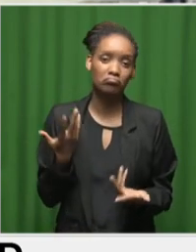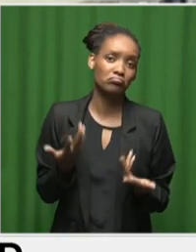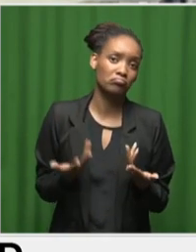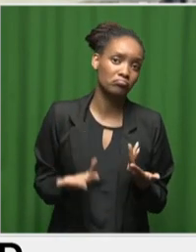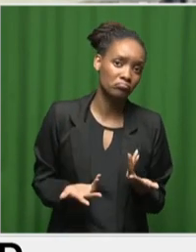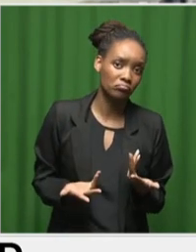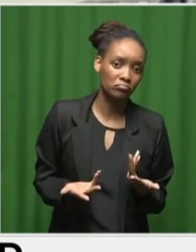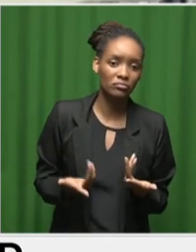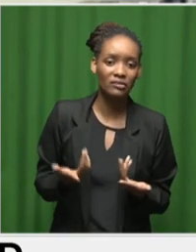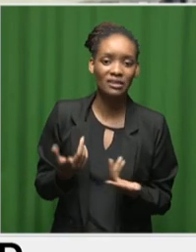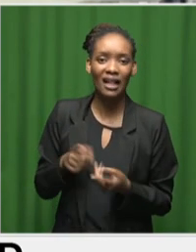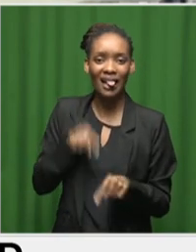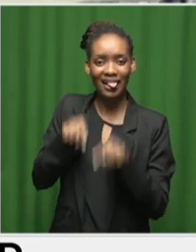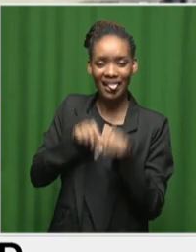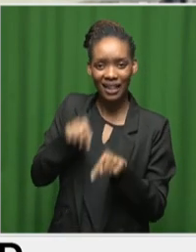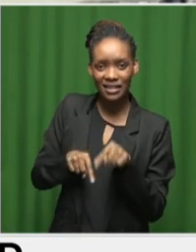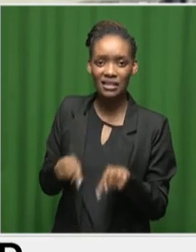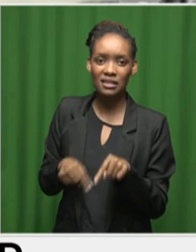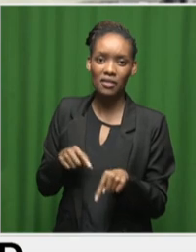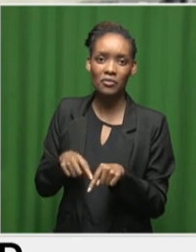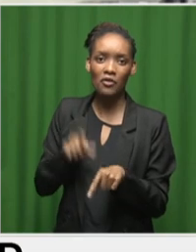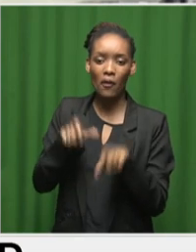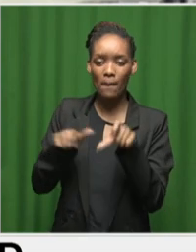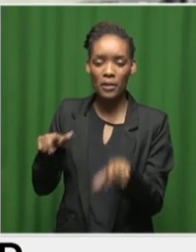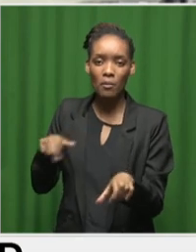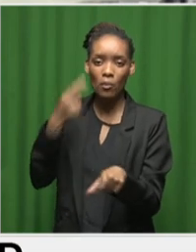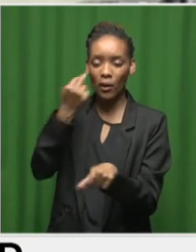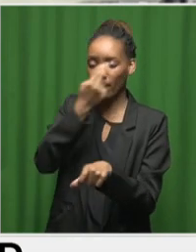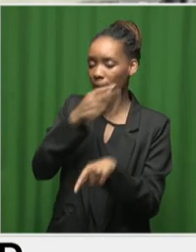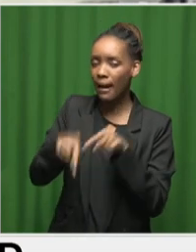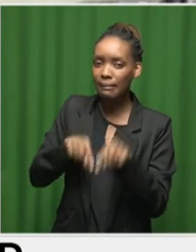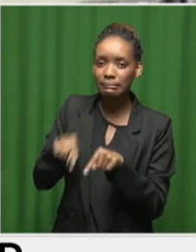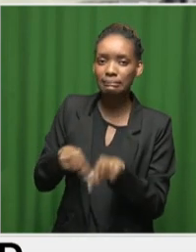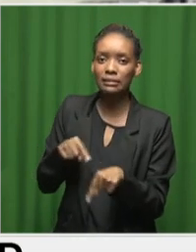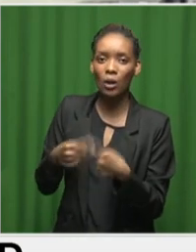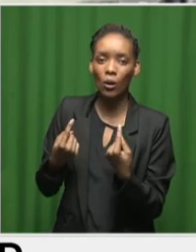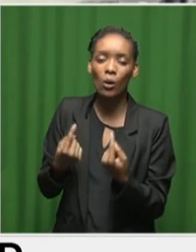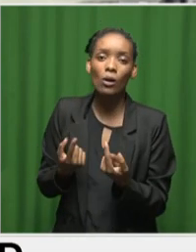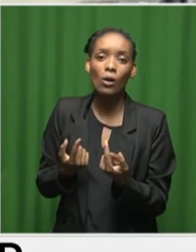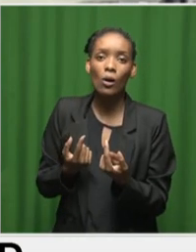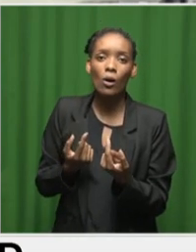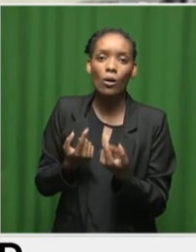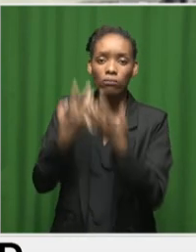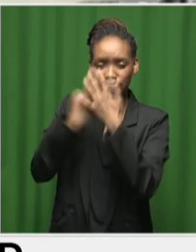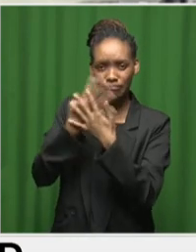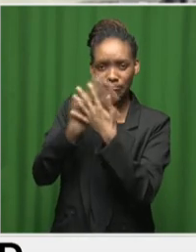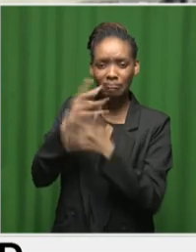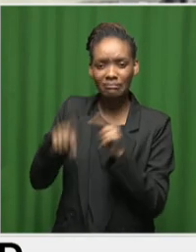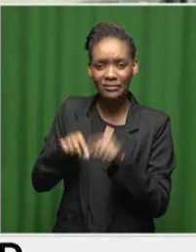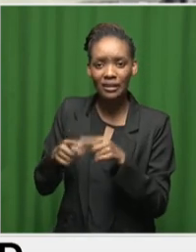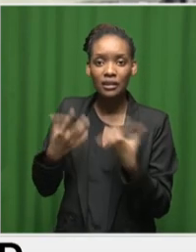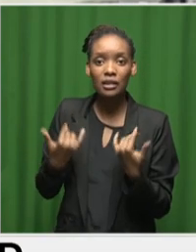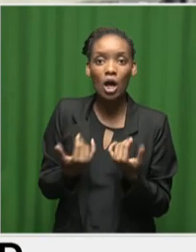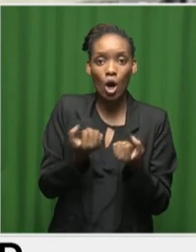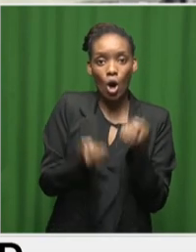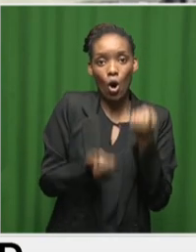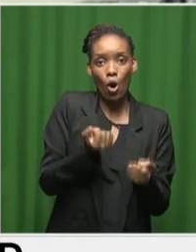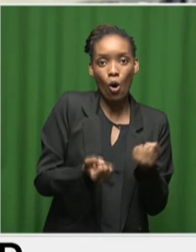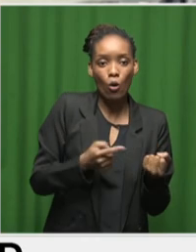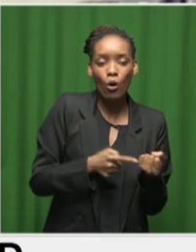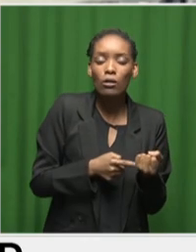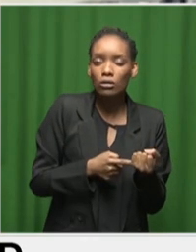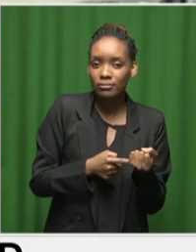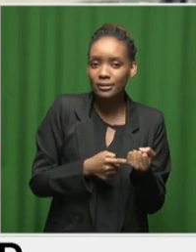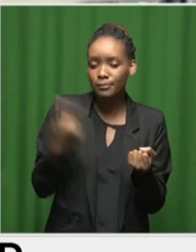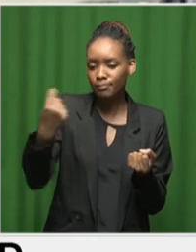the discriminatory effect that it had on persons who are blind and visually impaired. Now, the court held in your favor and declared the